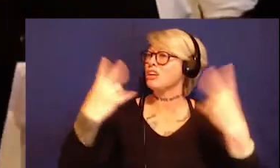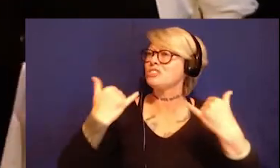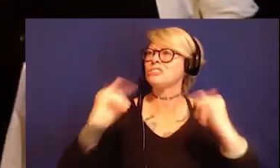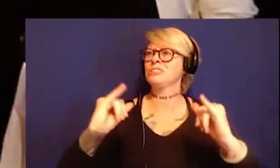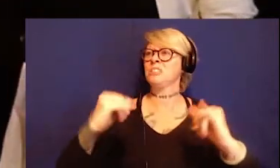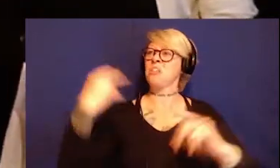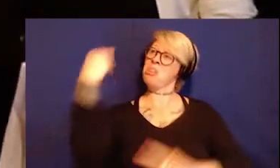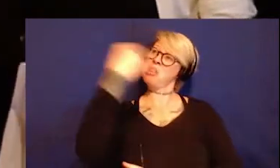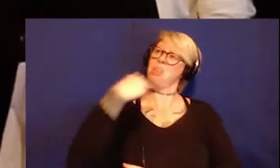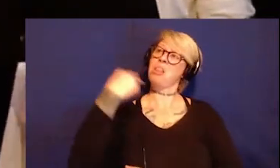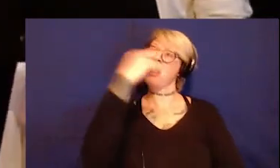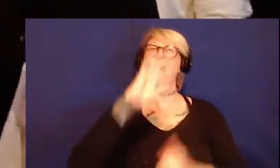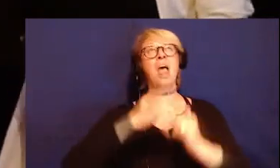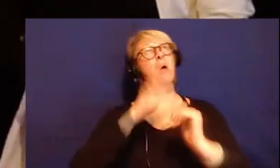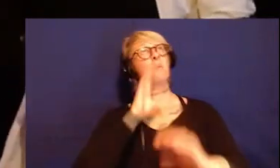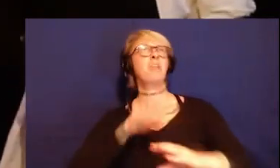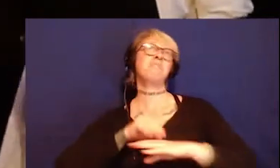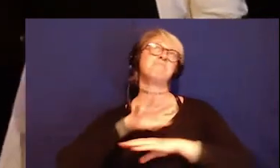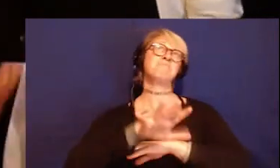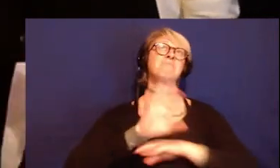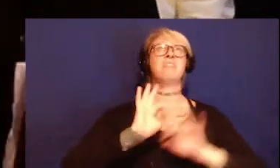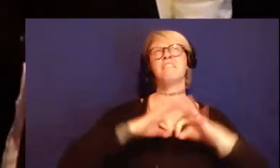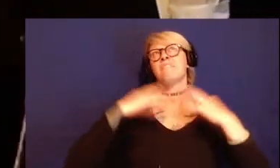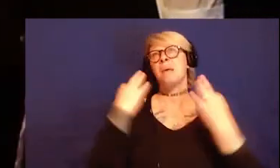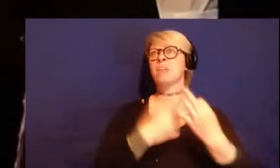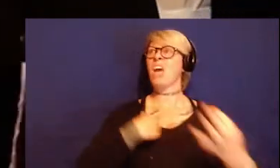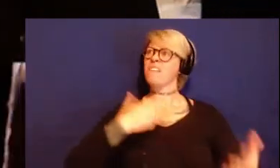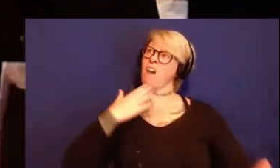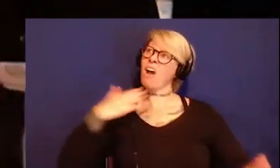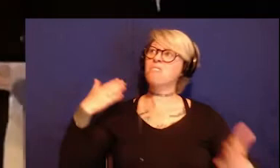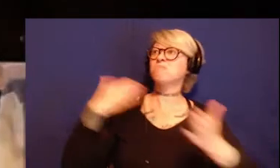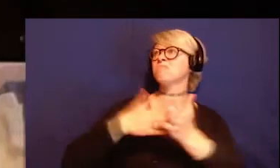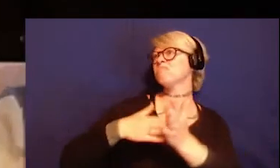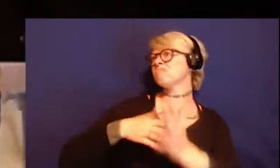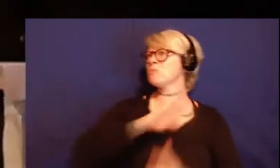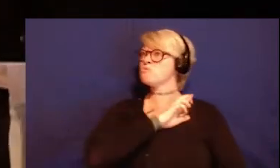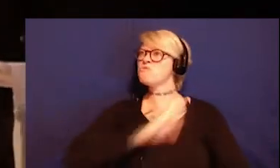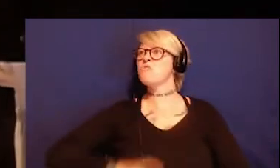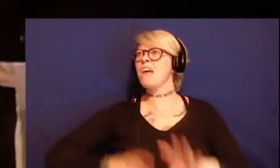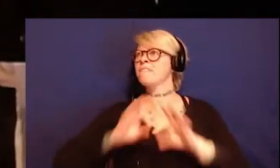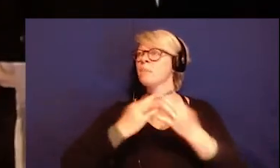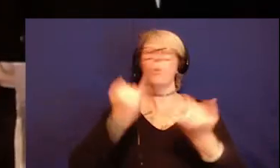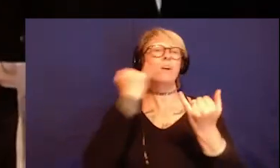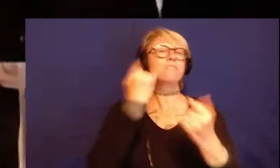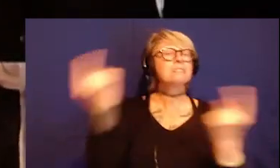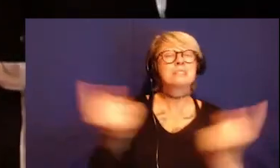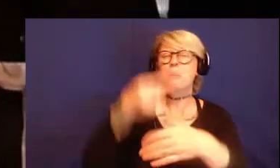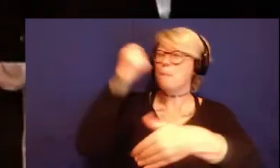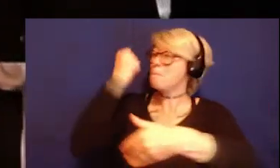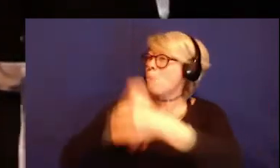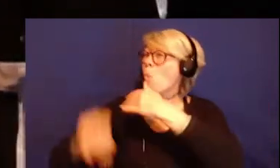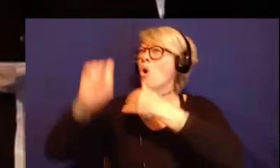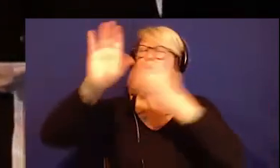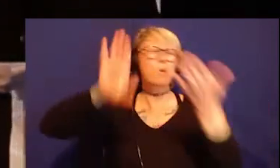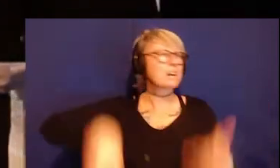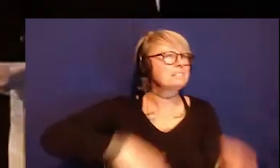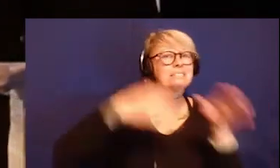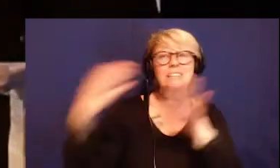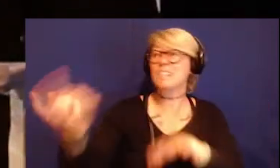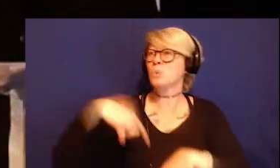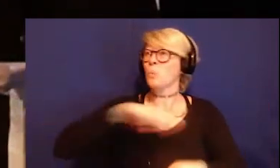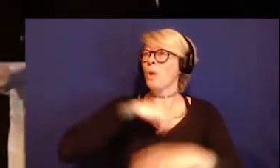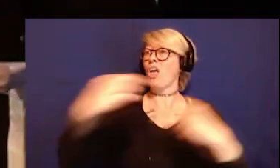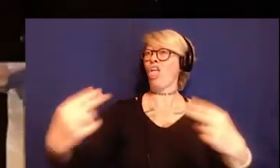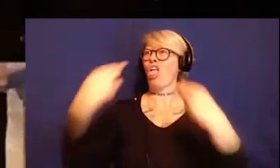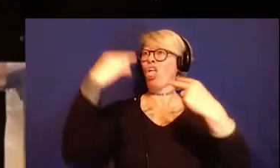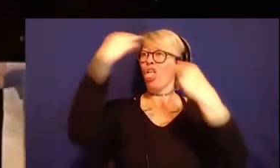it affect the firm? Have I betrayed the monarchy? And anytime someone's born, or anytime someone dies, we'll have to live that